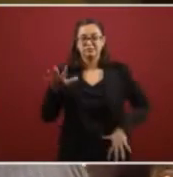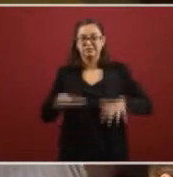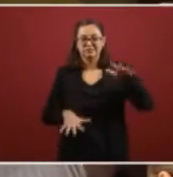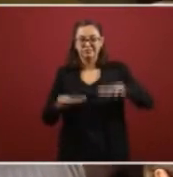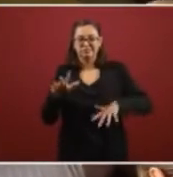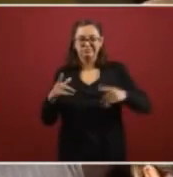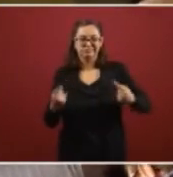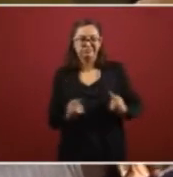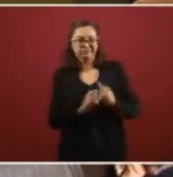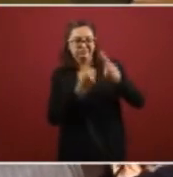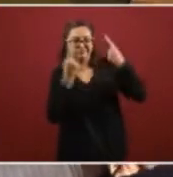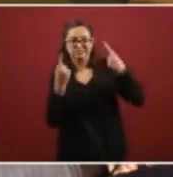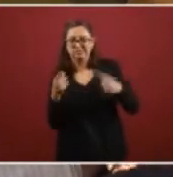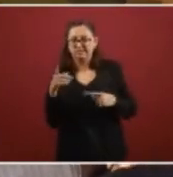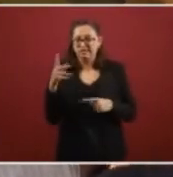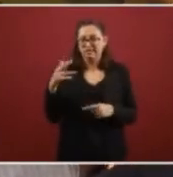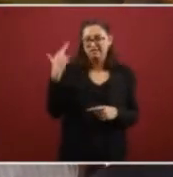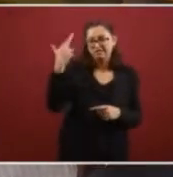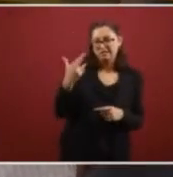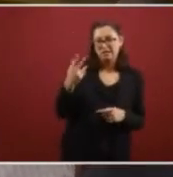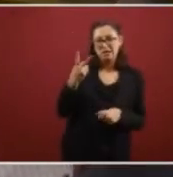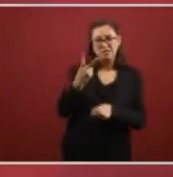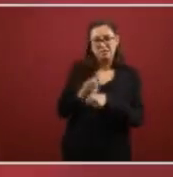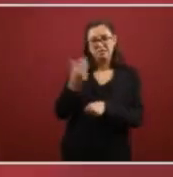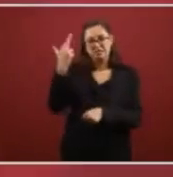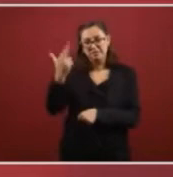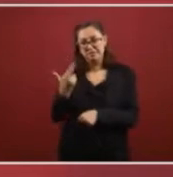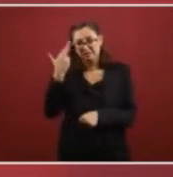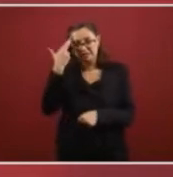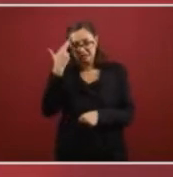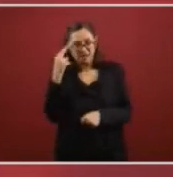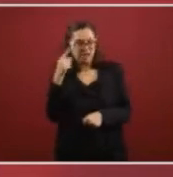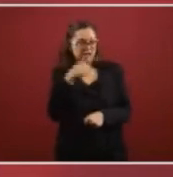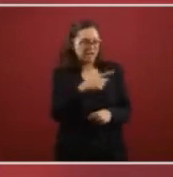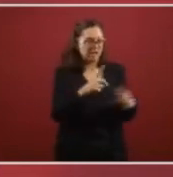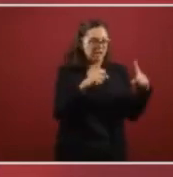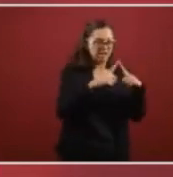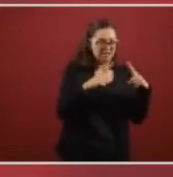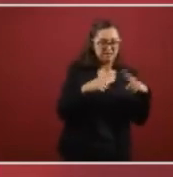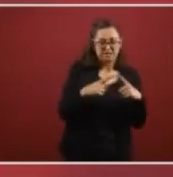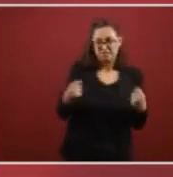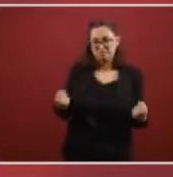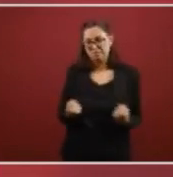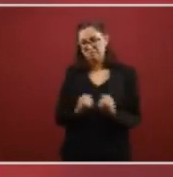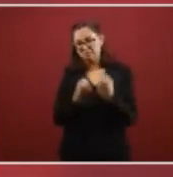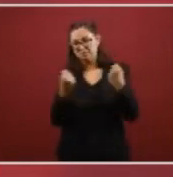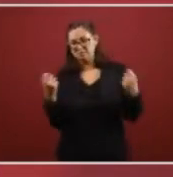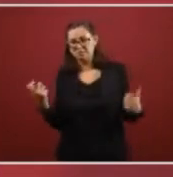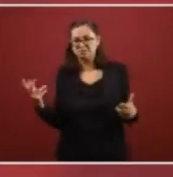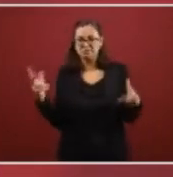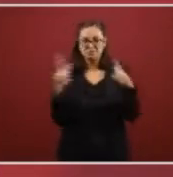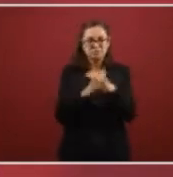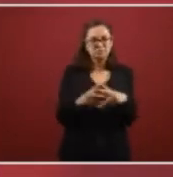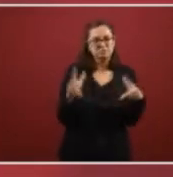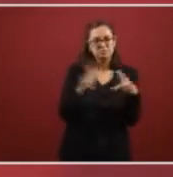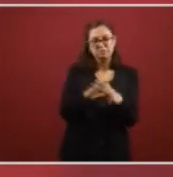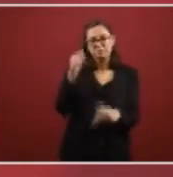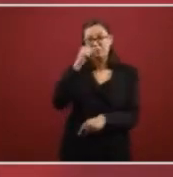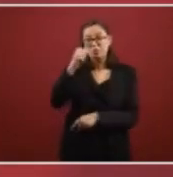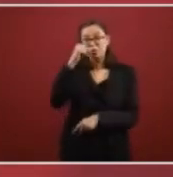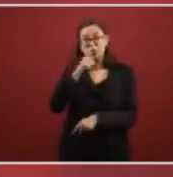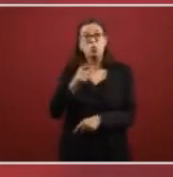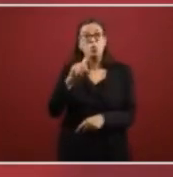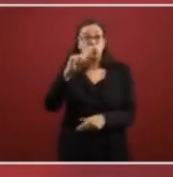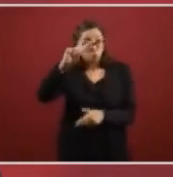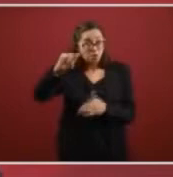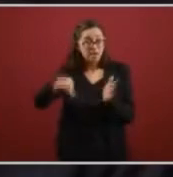with those that were in charge of the church. And they used to have confrontations. And one time it was burned, the palace.